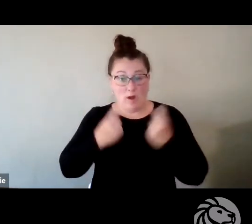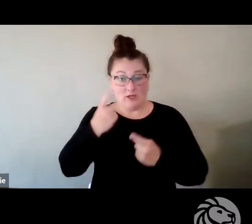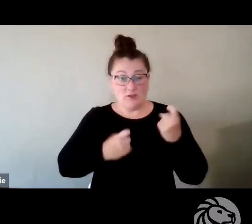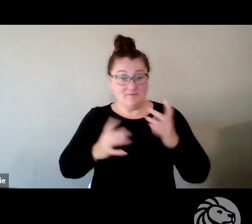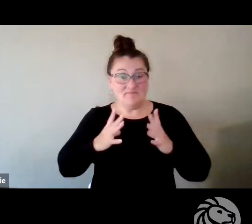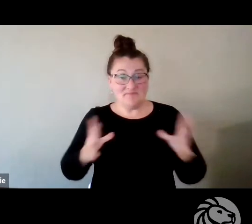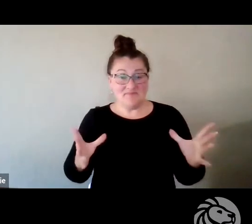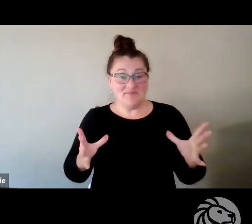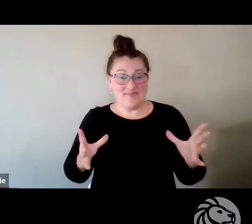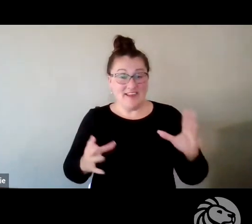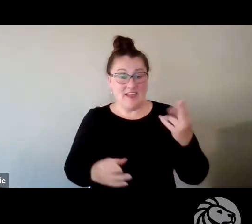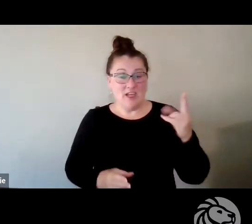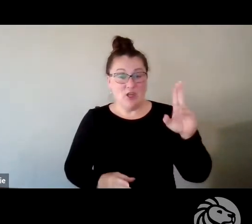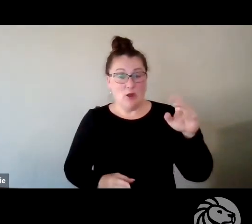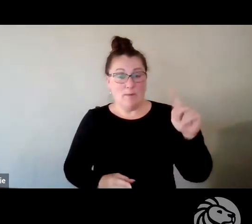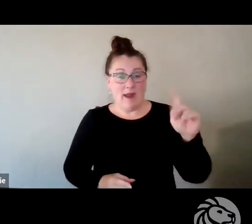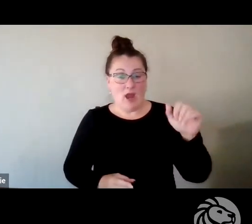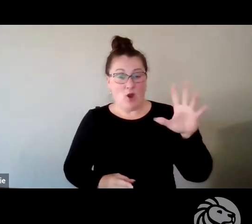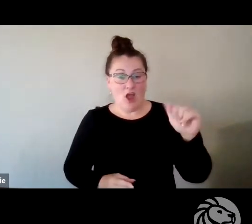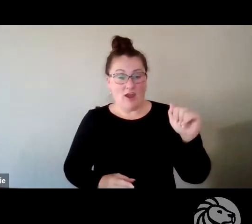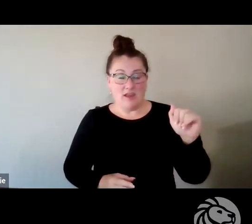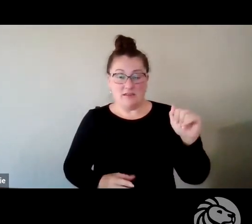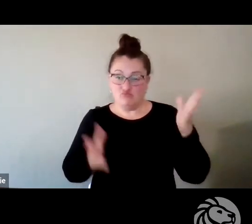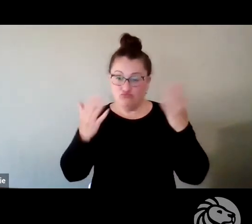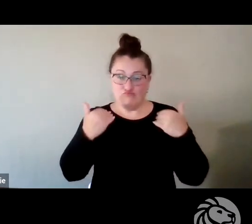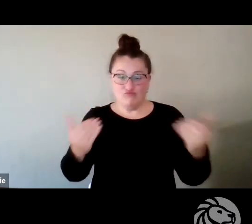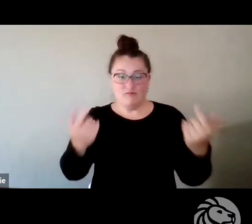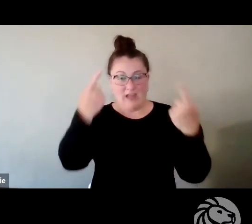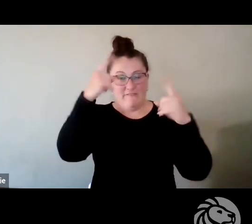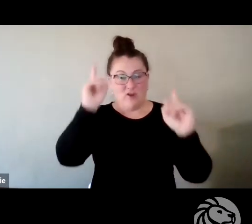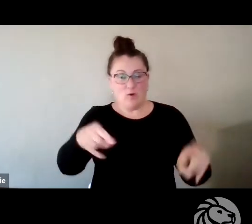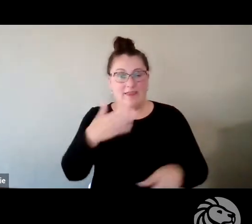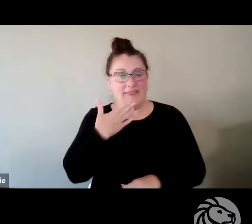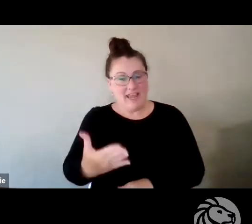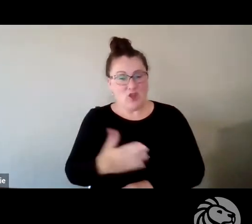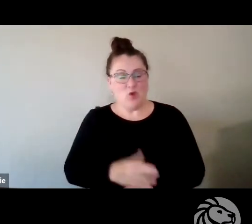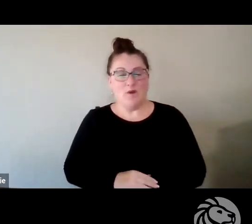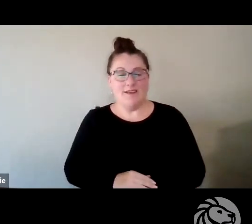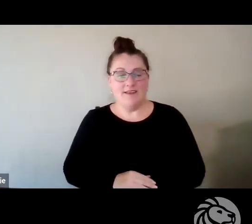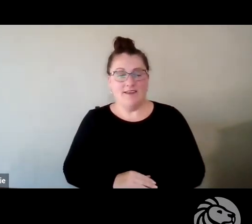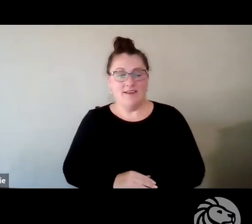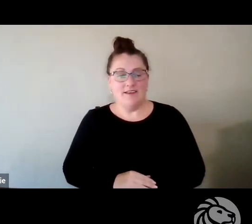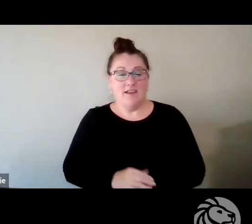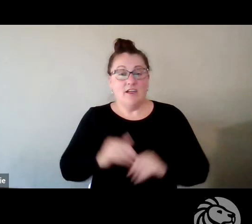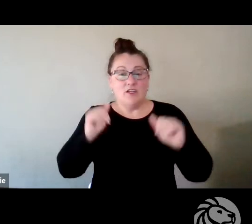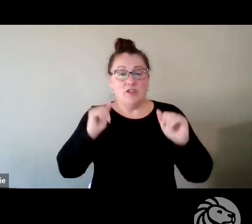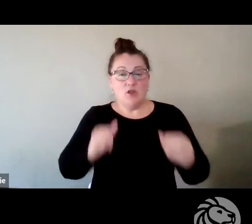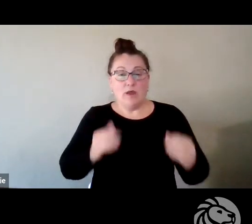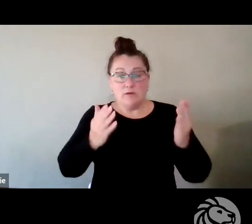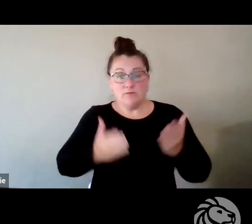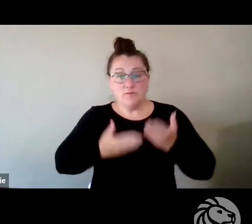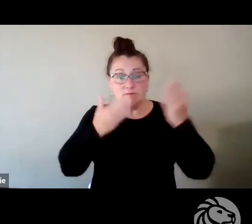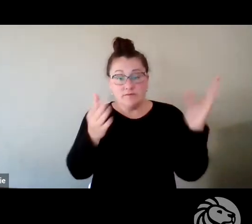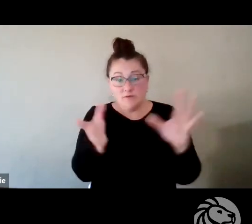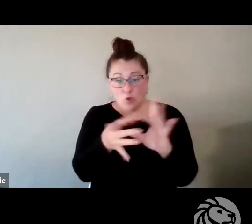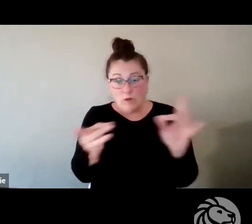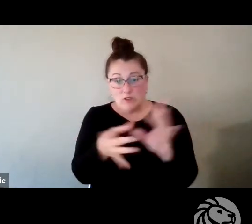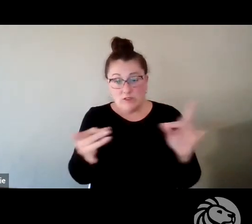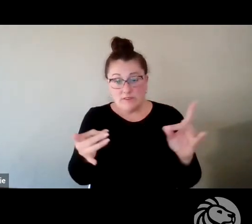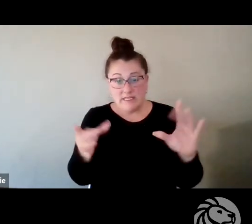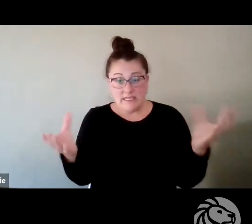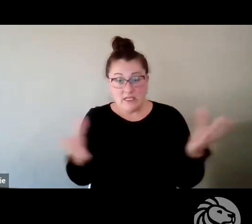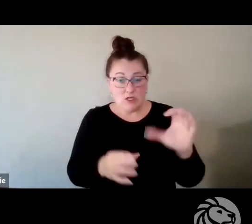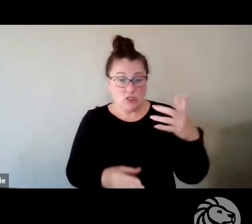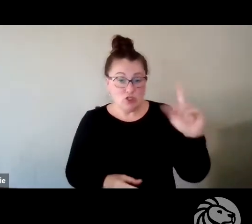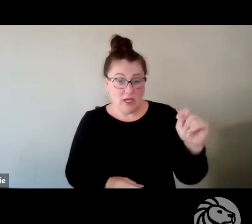thanks to Hubert and Arianna to agree to that. You can raise your questions on chat here on the